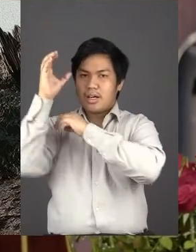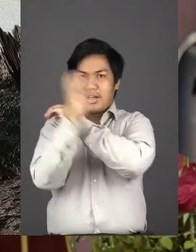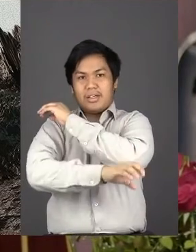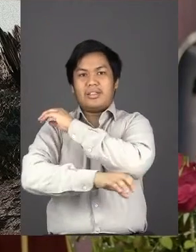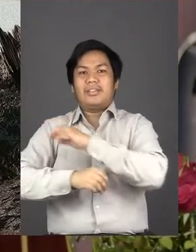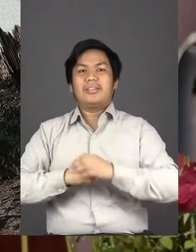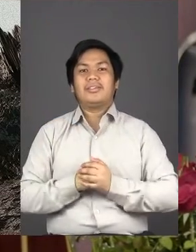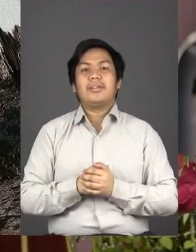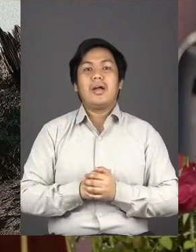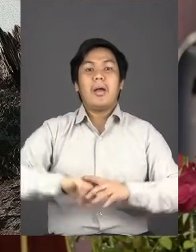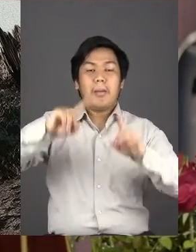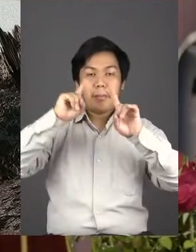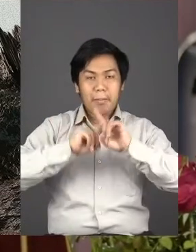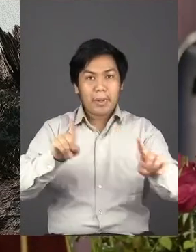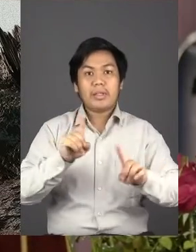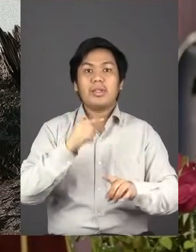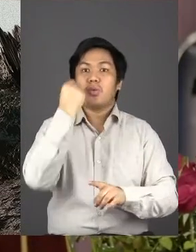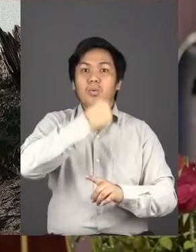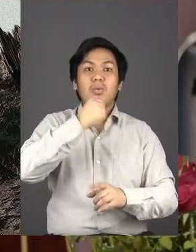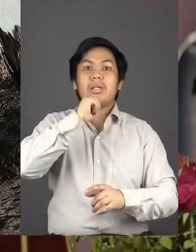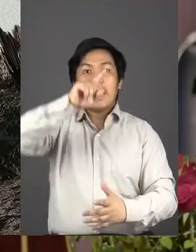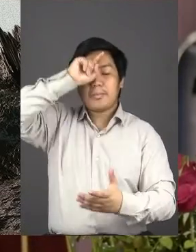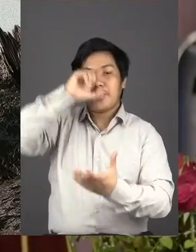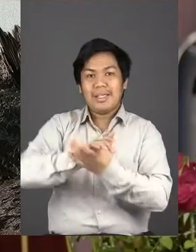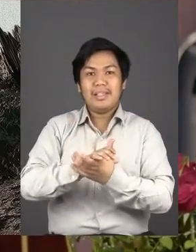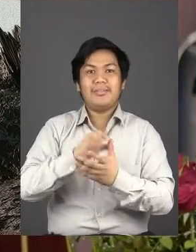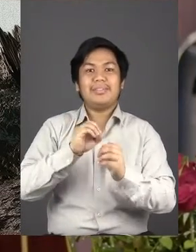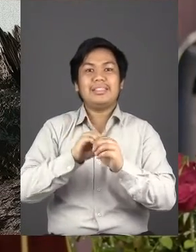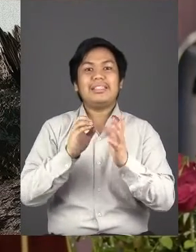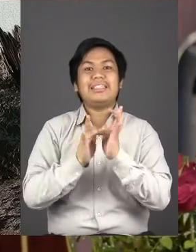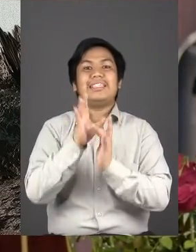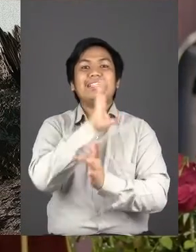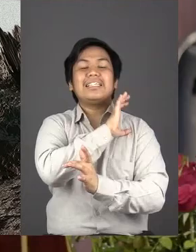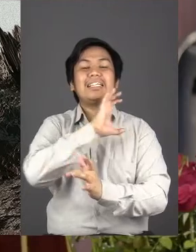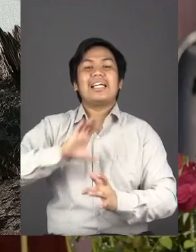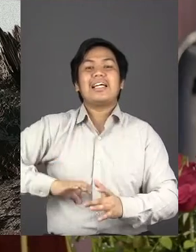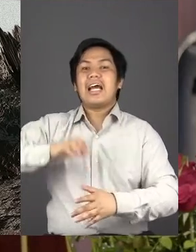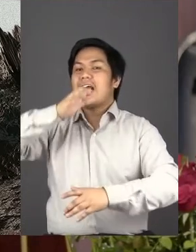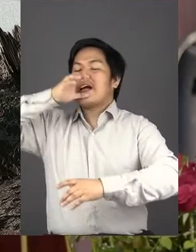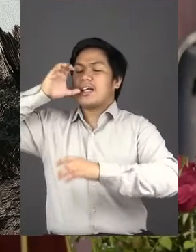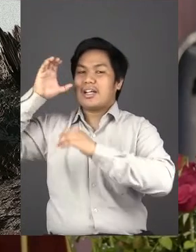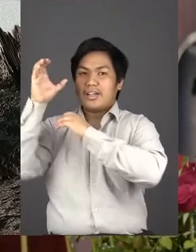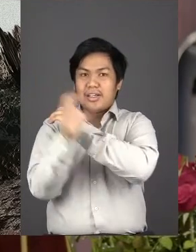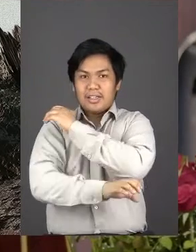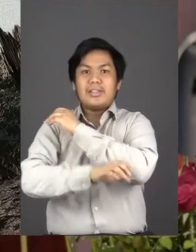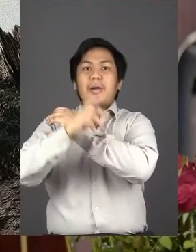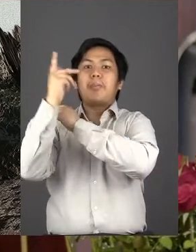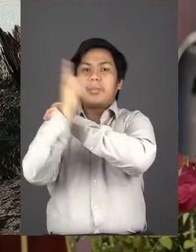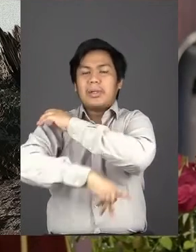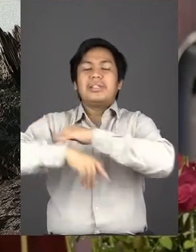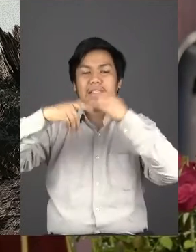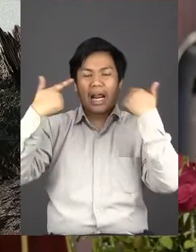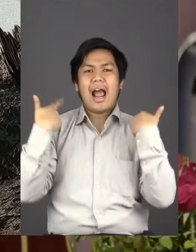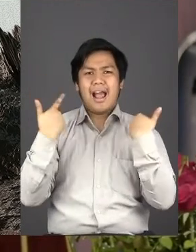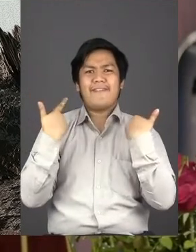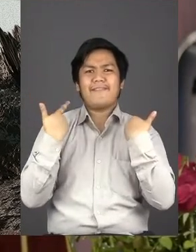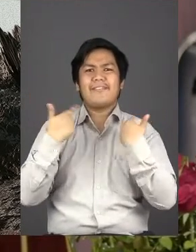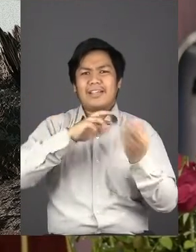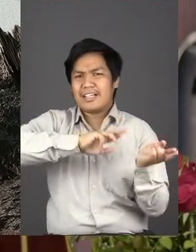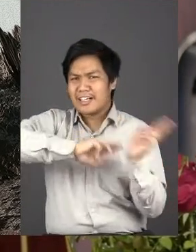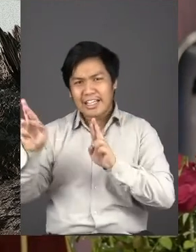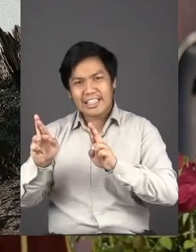But whoever does not believe is condemned already. Meron ng